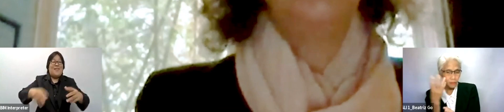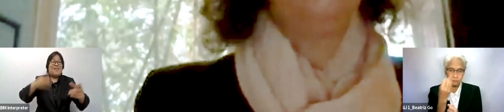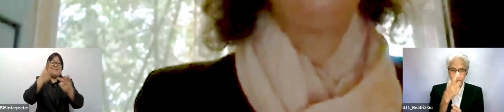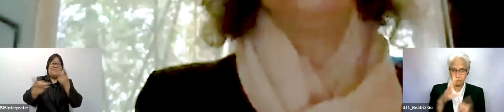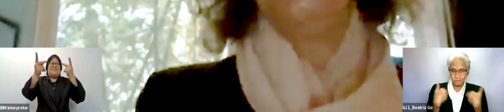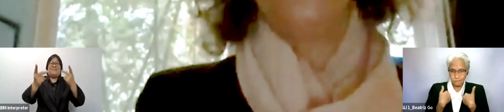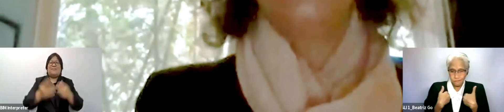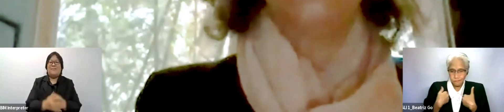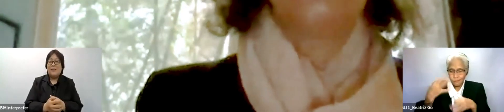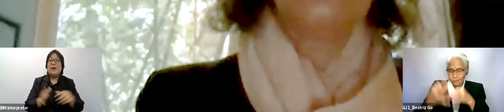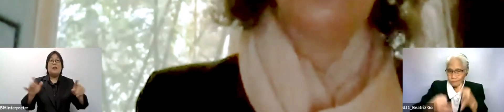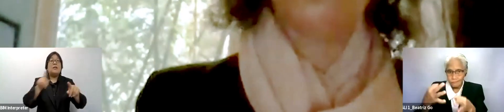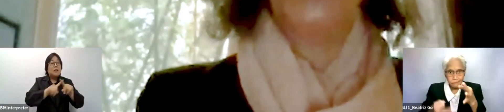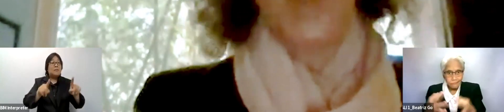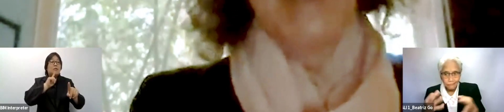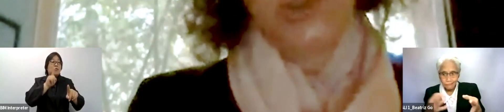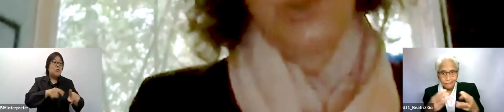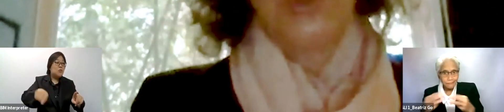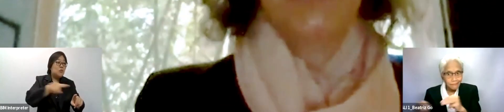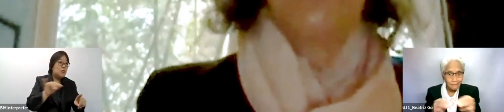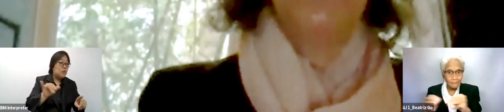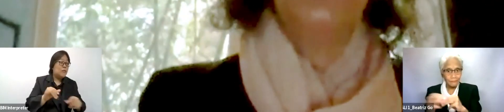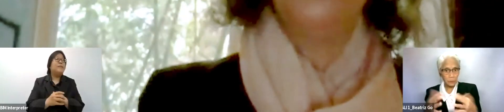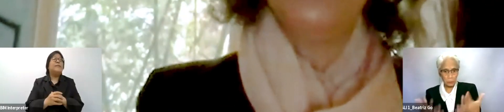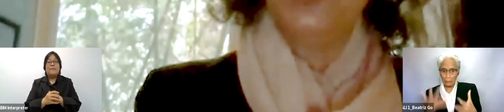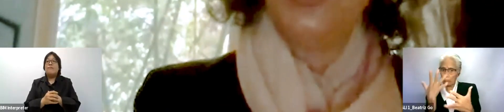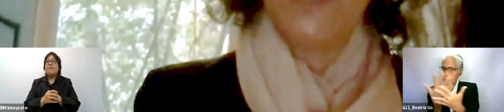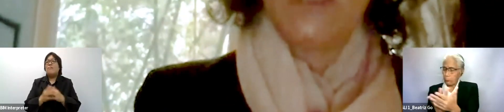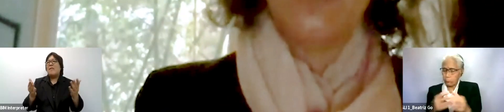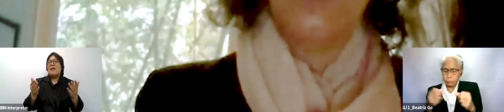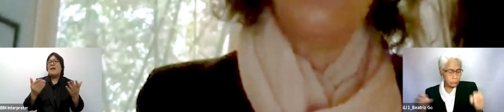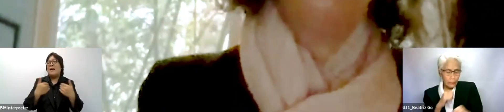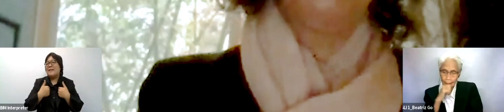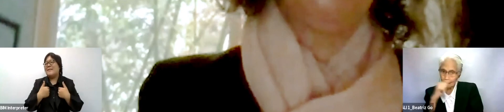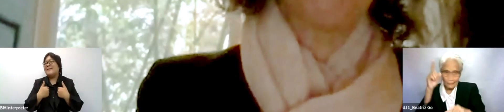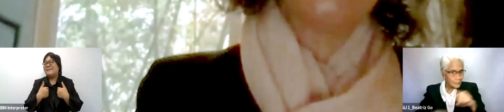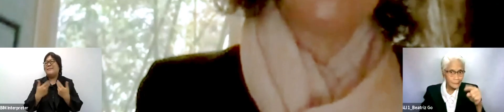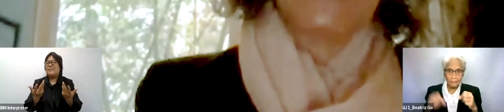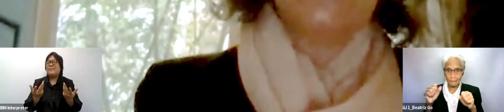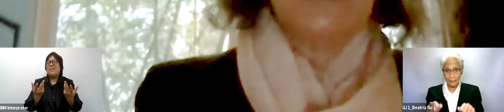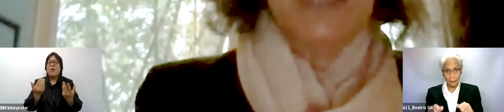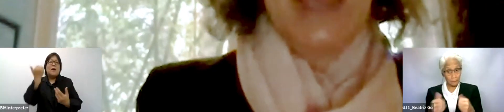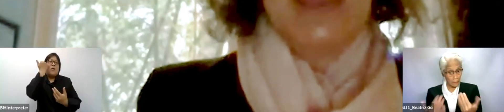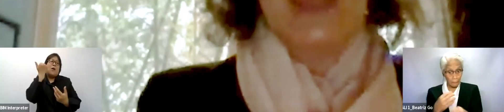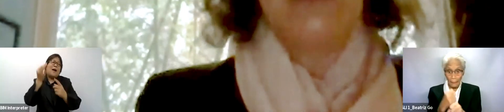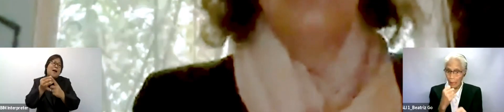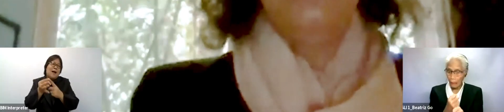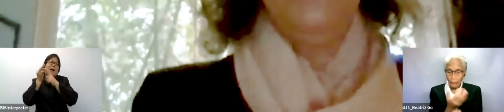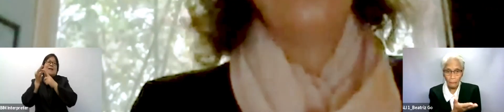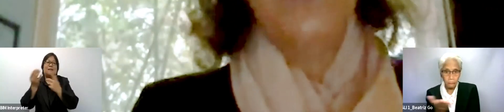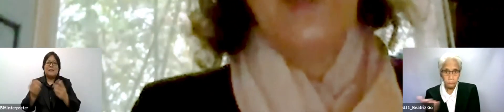situation when they faced, co-accused, for example, or when they should be in, or where they may be